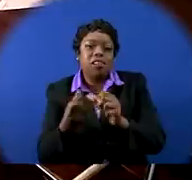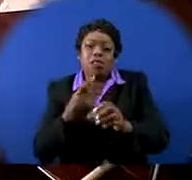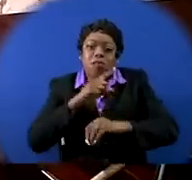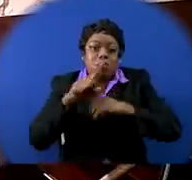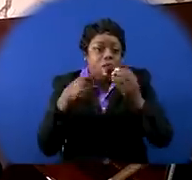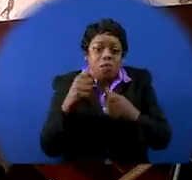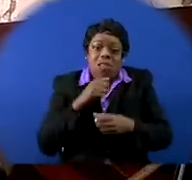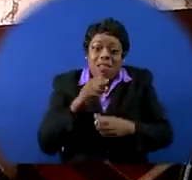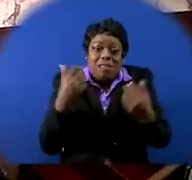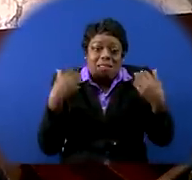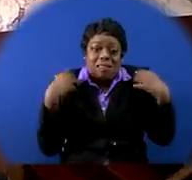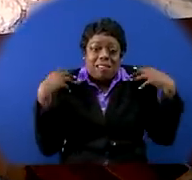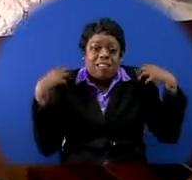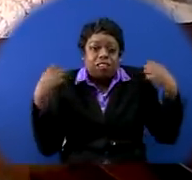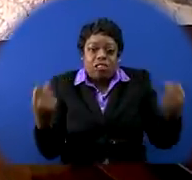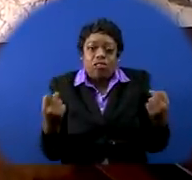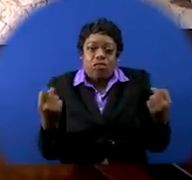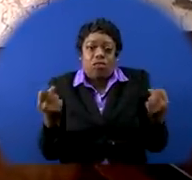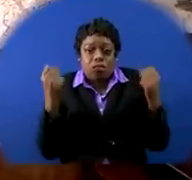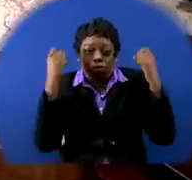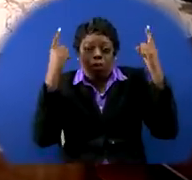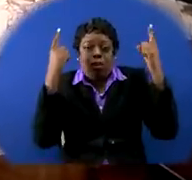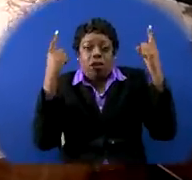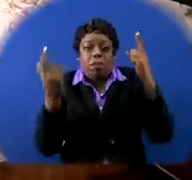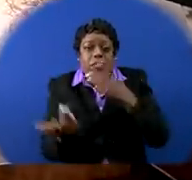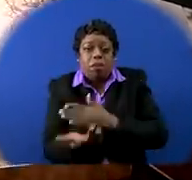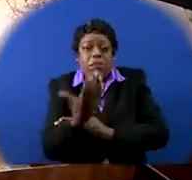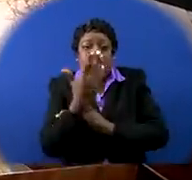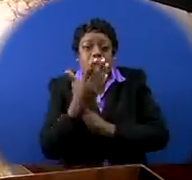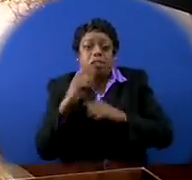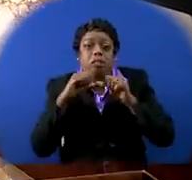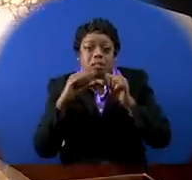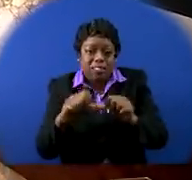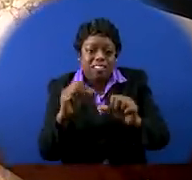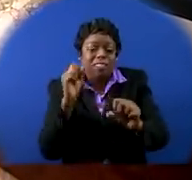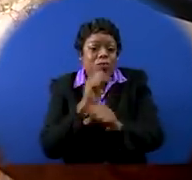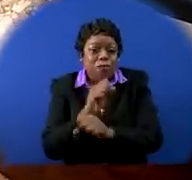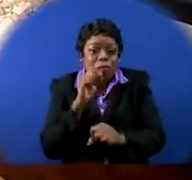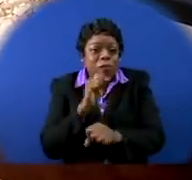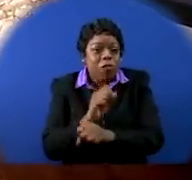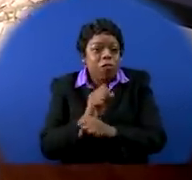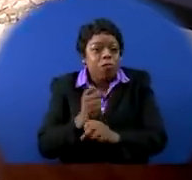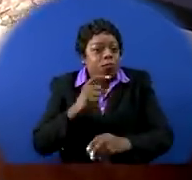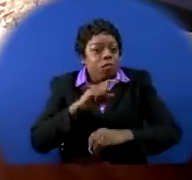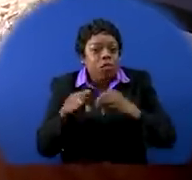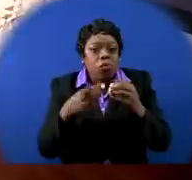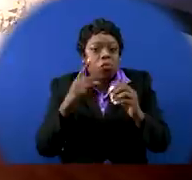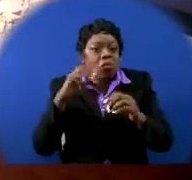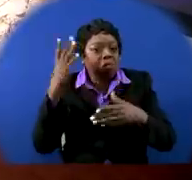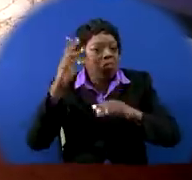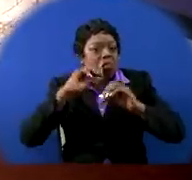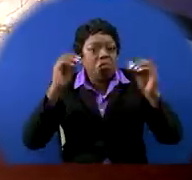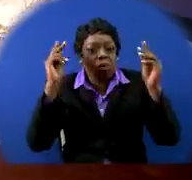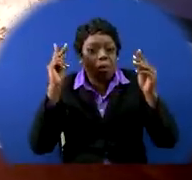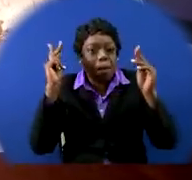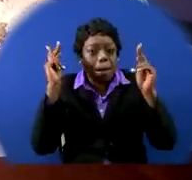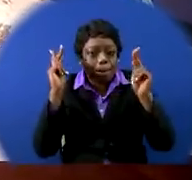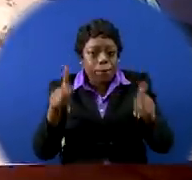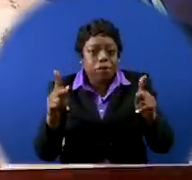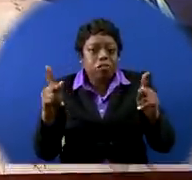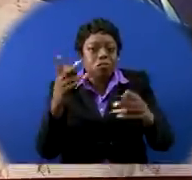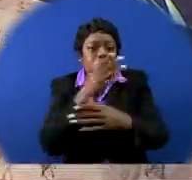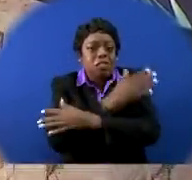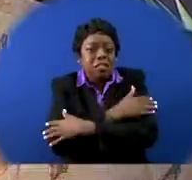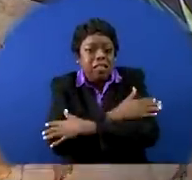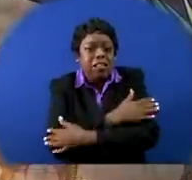have the strength to get up out of our beds. You're working it out even when nobody will hug us and pat us on the back. You're working